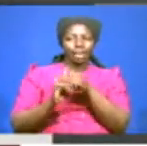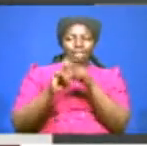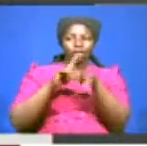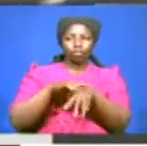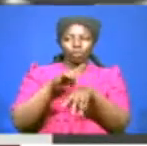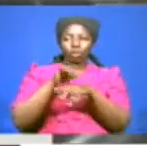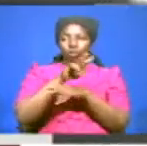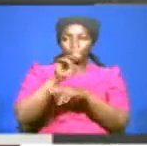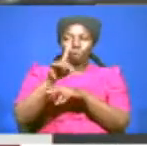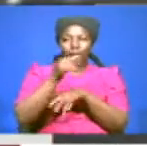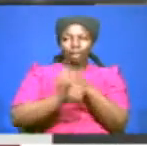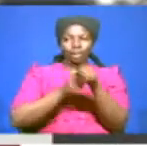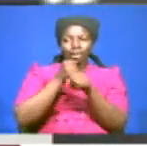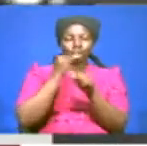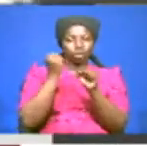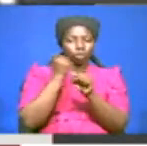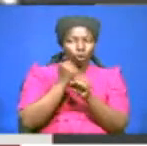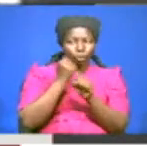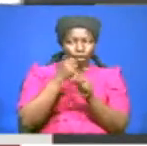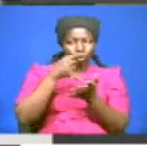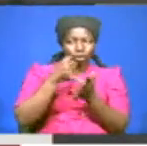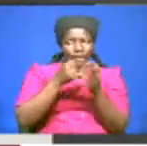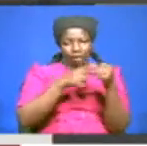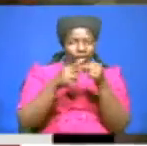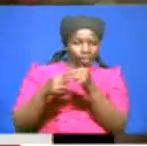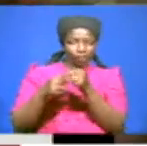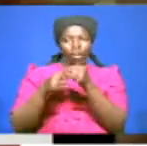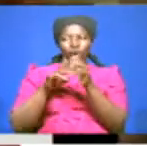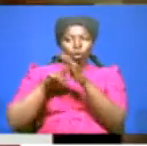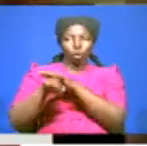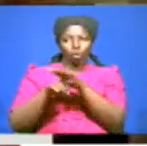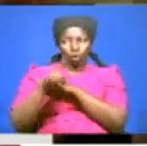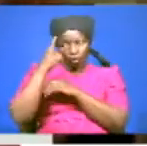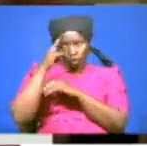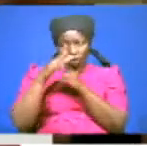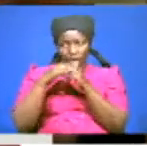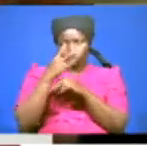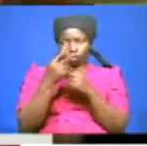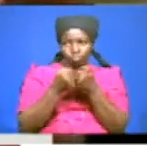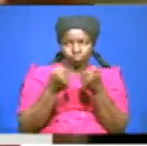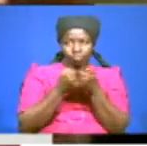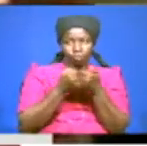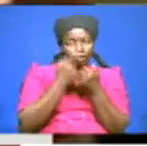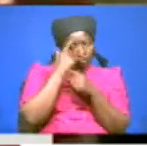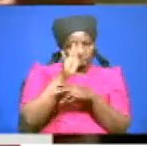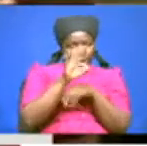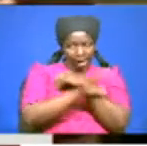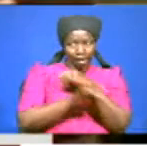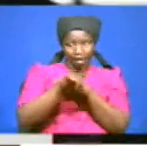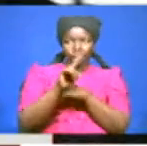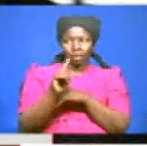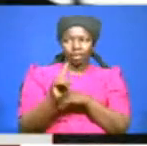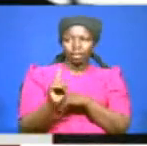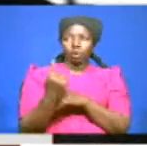career, including 77 goals in 92 matches for his country. Pele stands as the only player to win the World Cup three